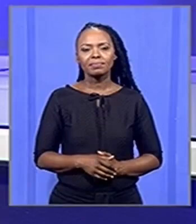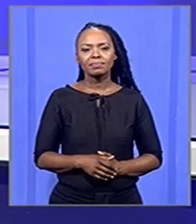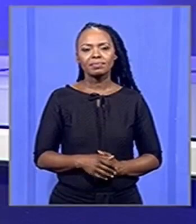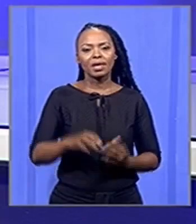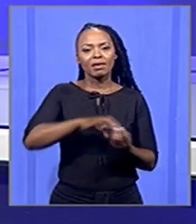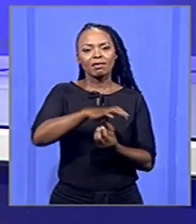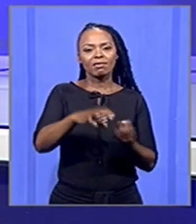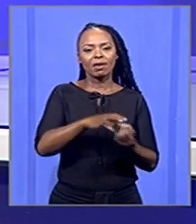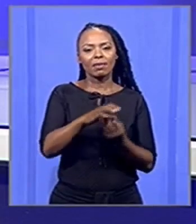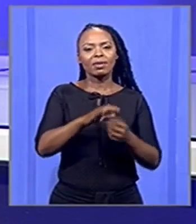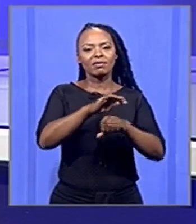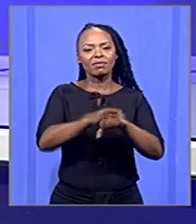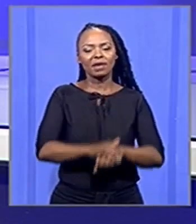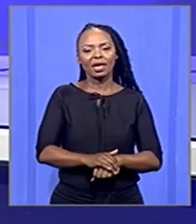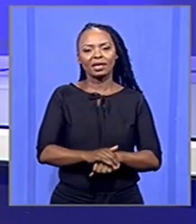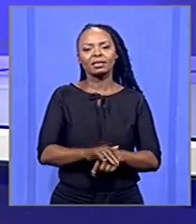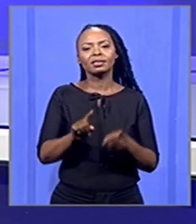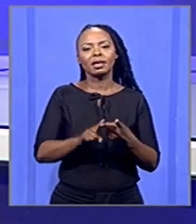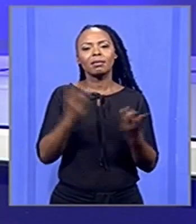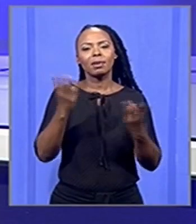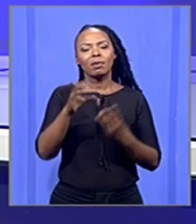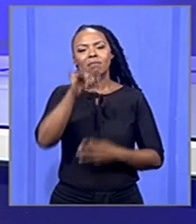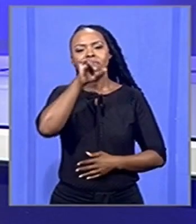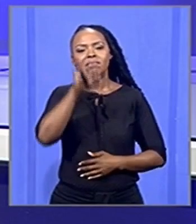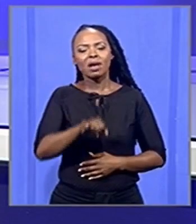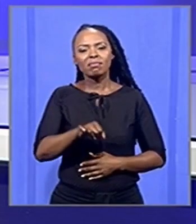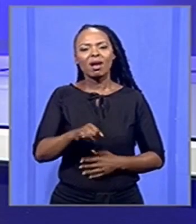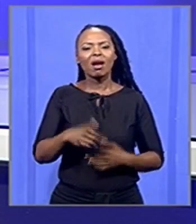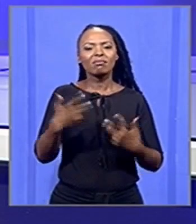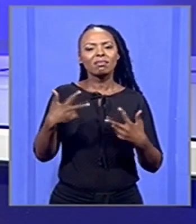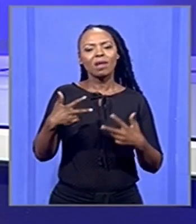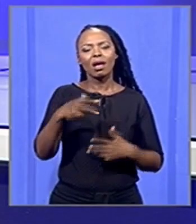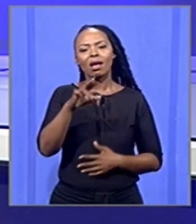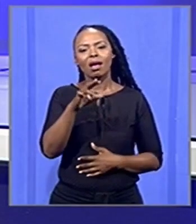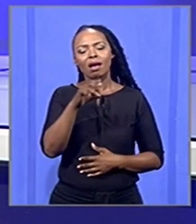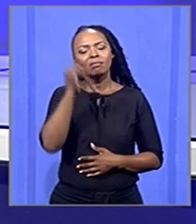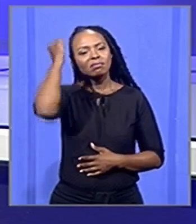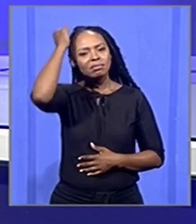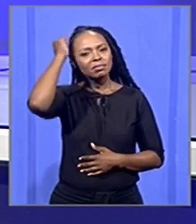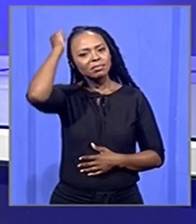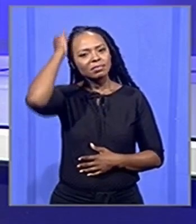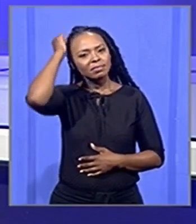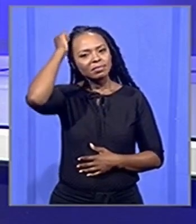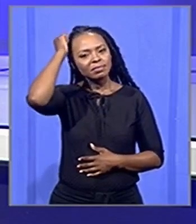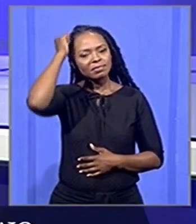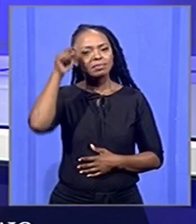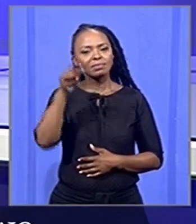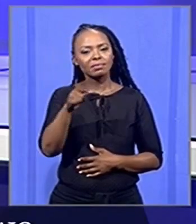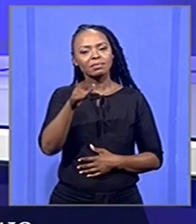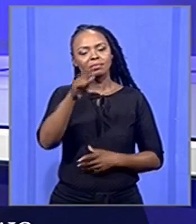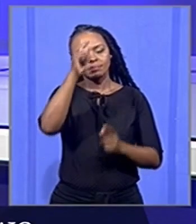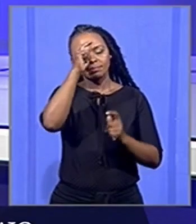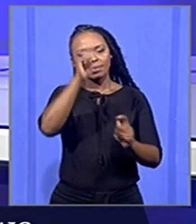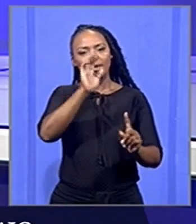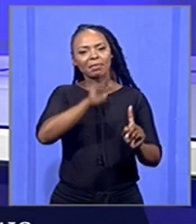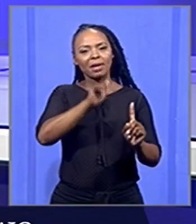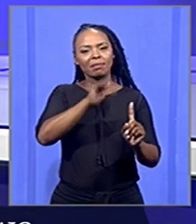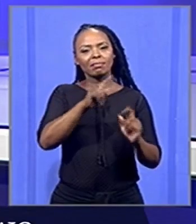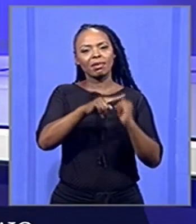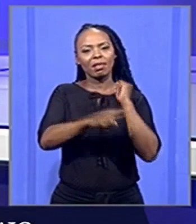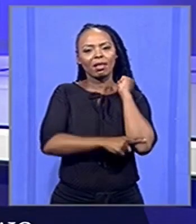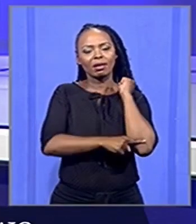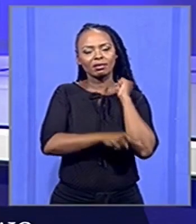Balapa bagwera le balatedi ba tumelo ya Rastafari ba hlwele ba laelana le kakapa ya mmino wa reggae Mariana